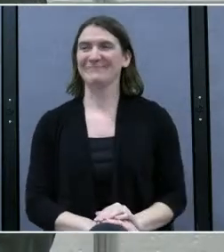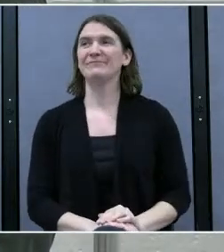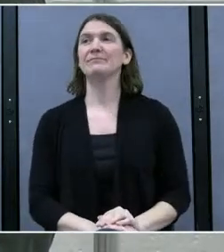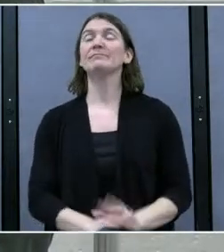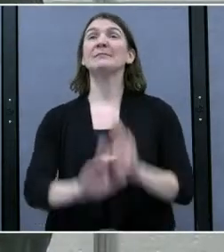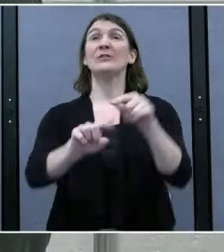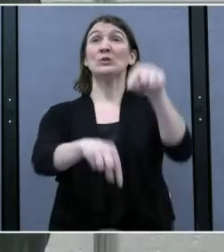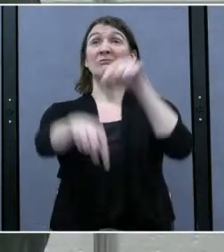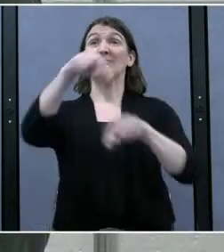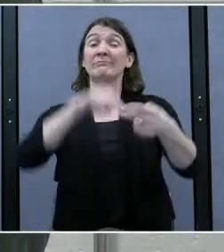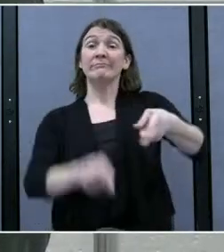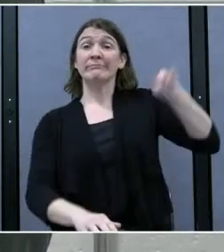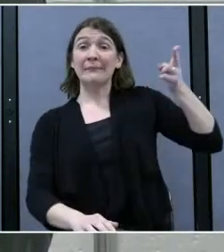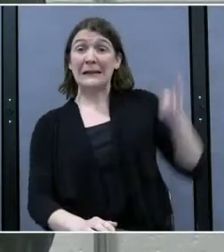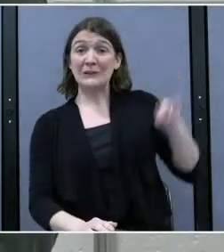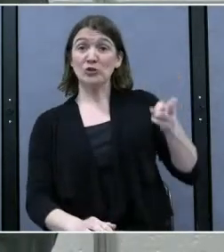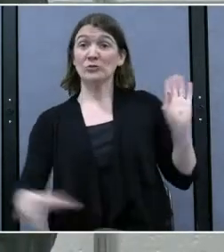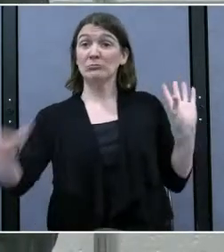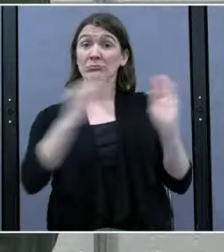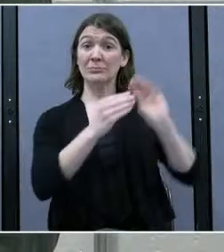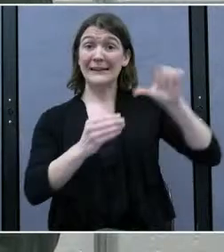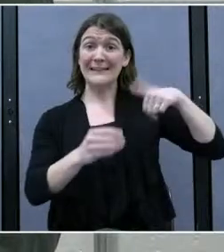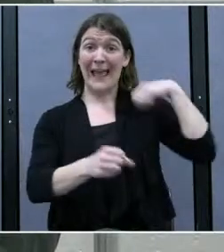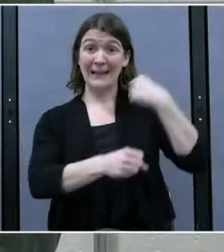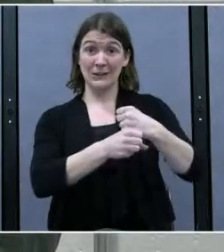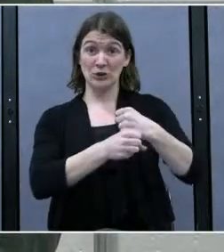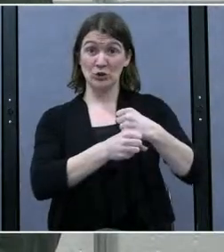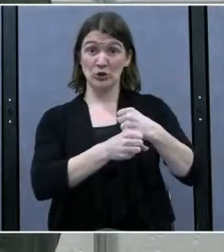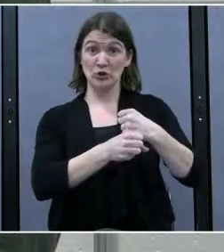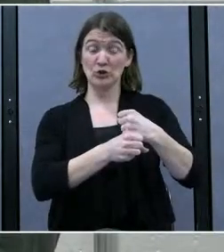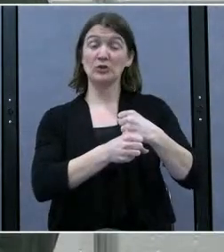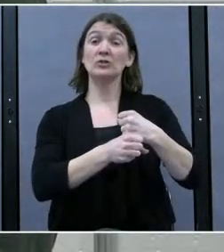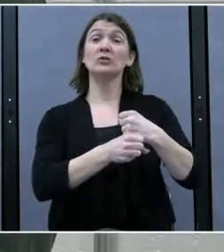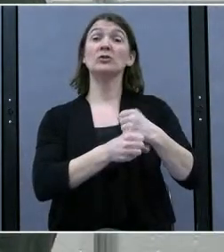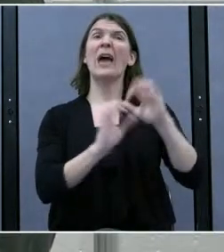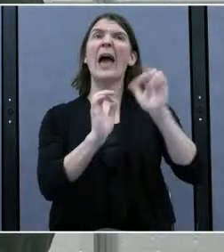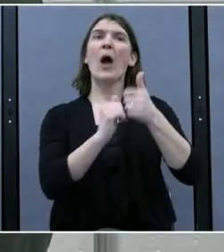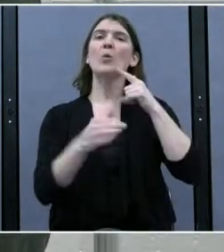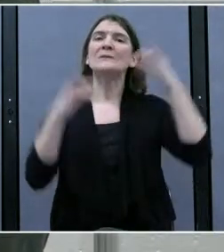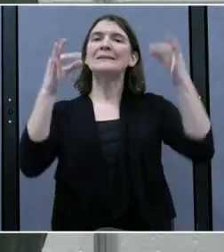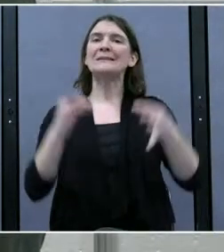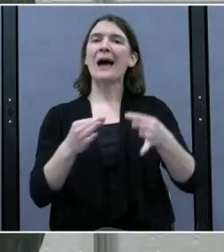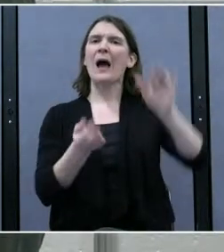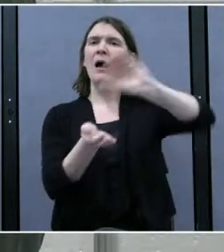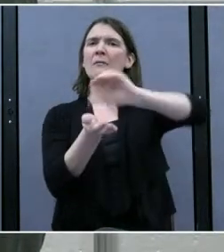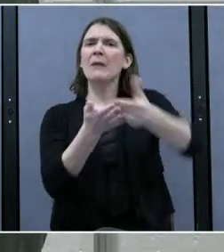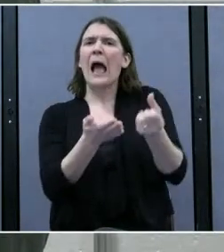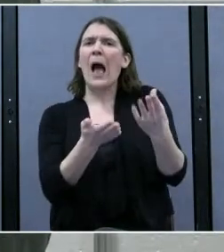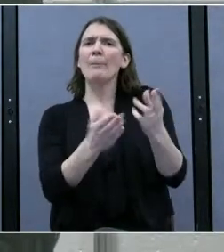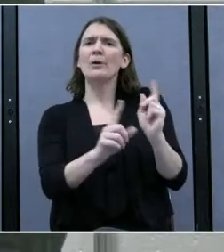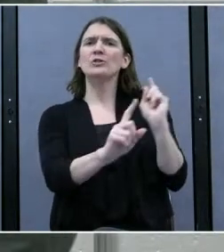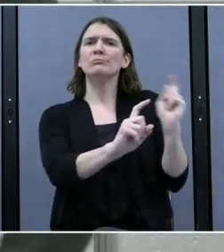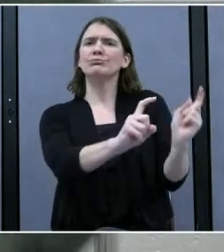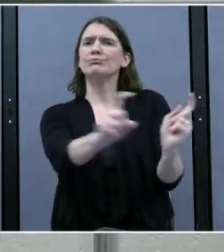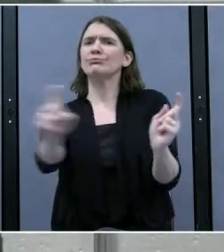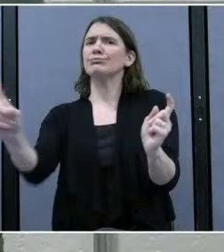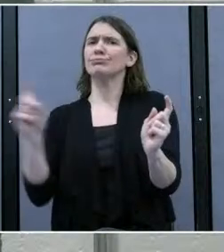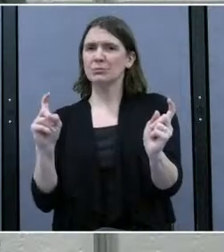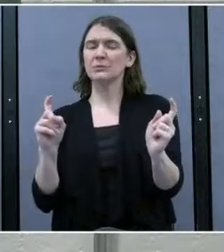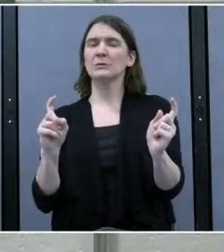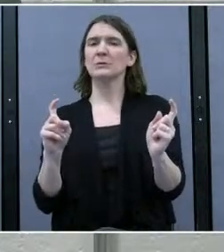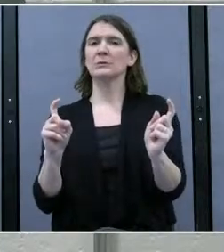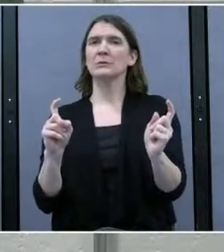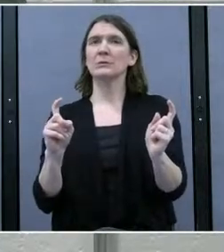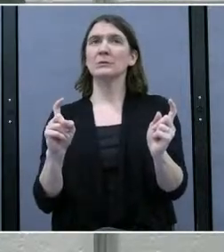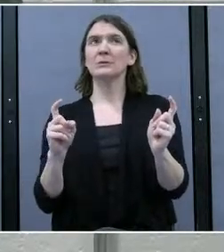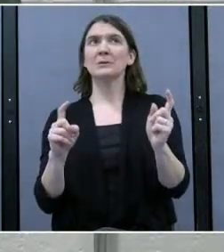10 years, the process for allocating human services money has developed in